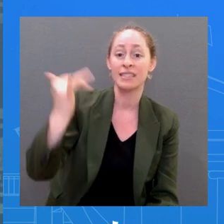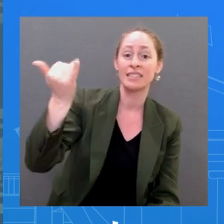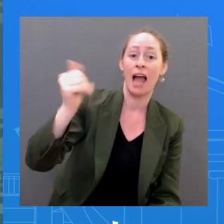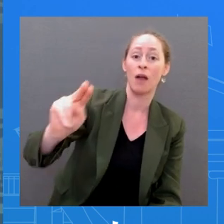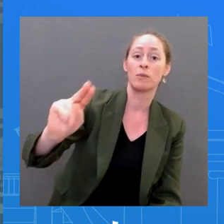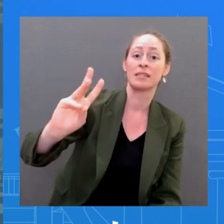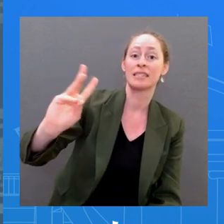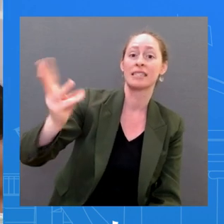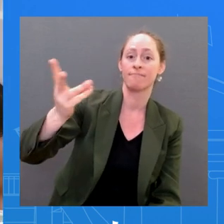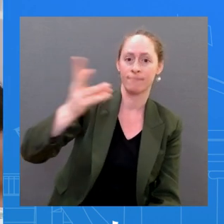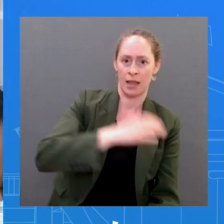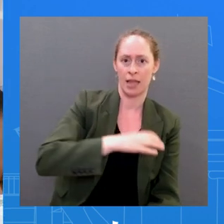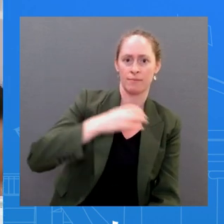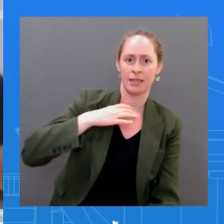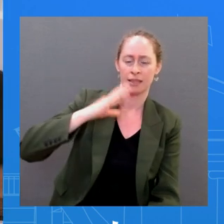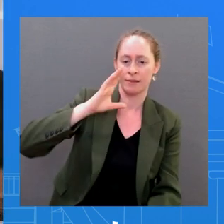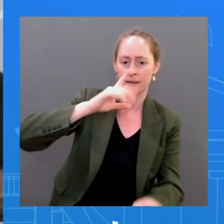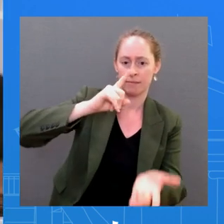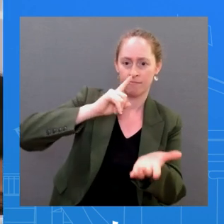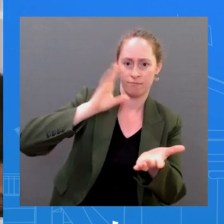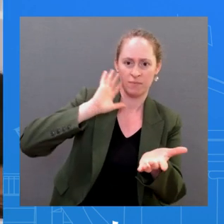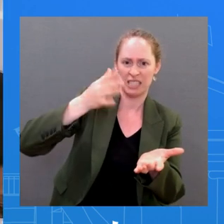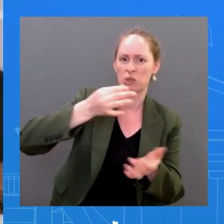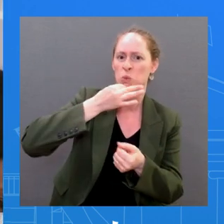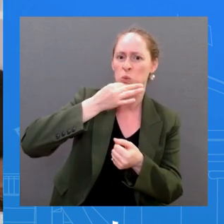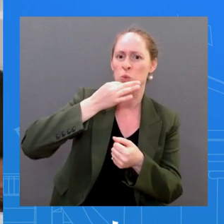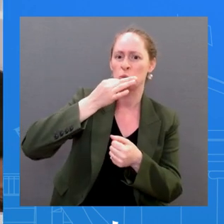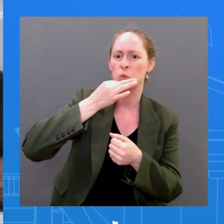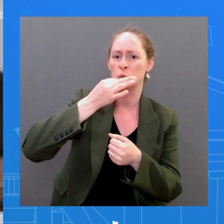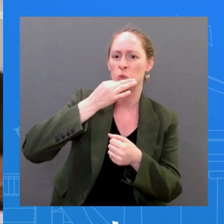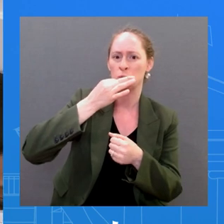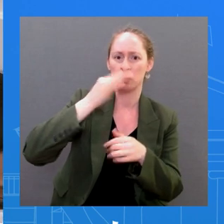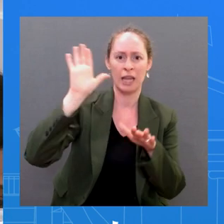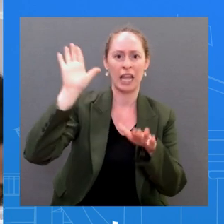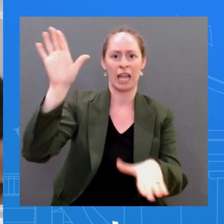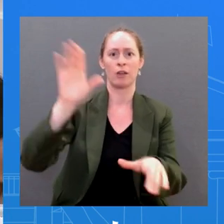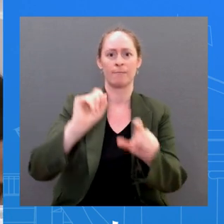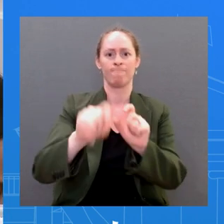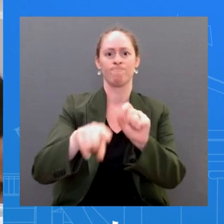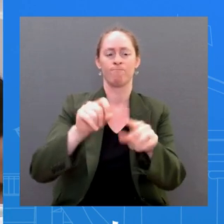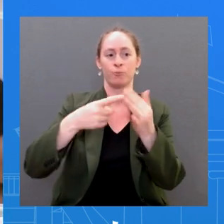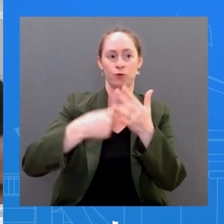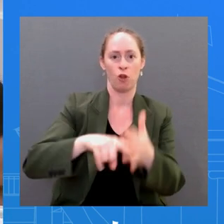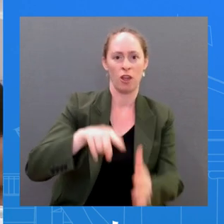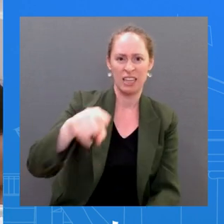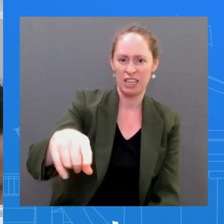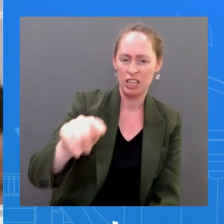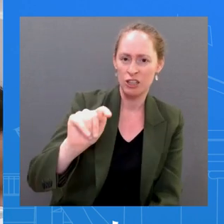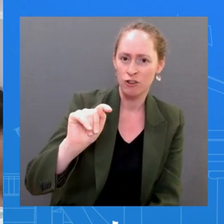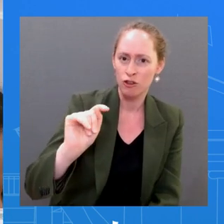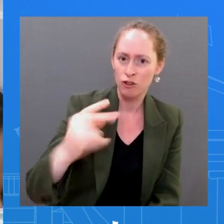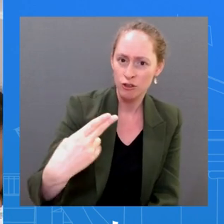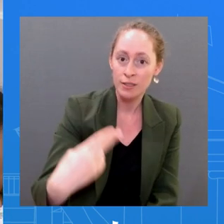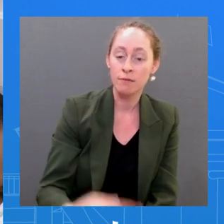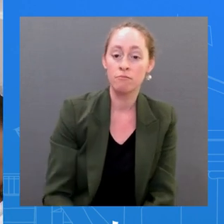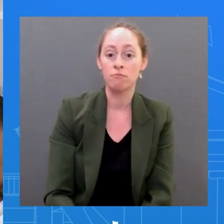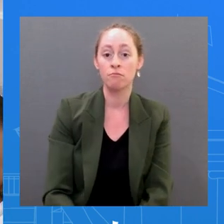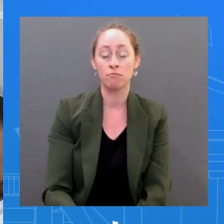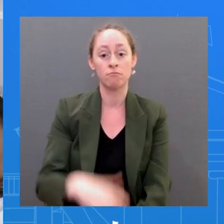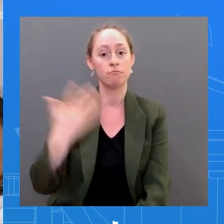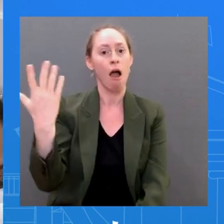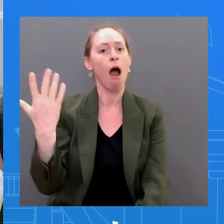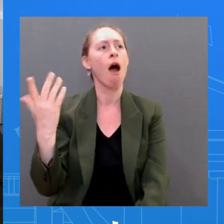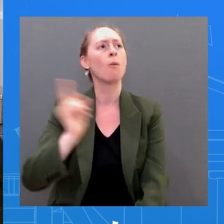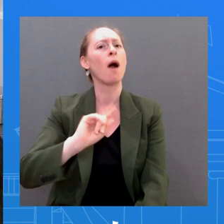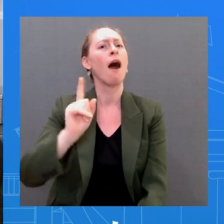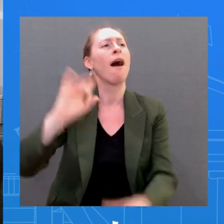you expect the president to get briefed on what the committee has found in its investigation, if he hasn't already? And how is he